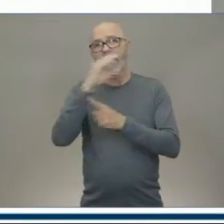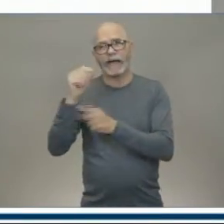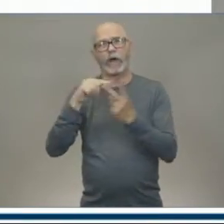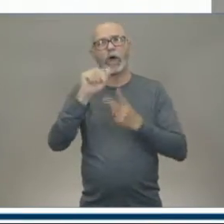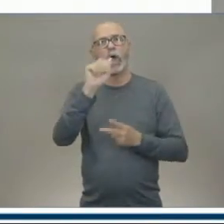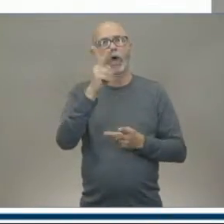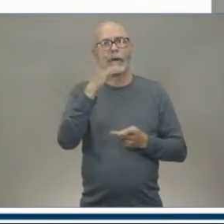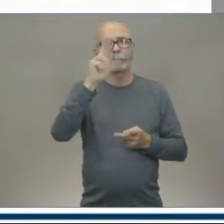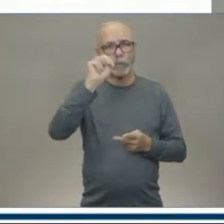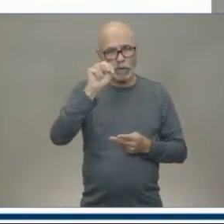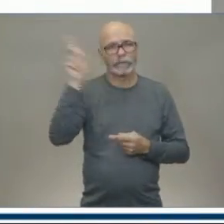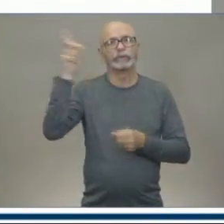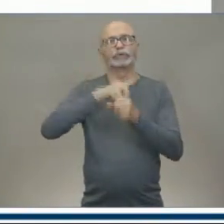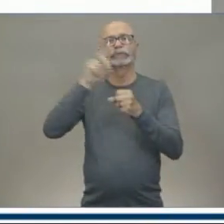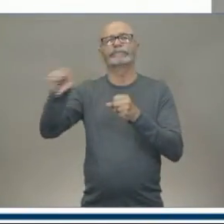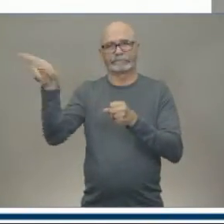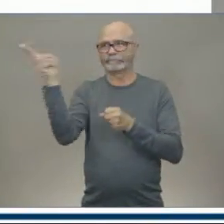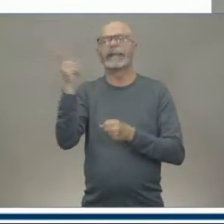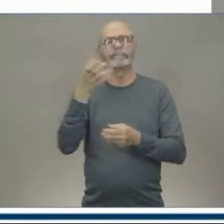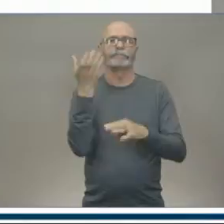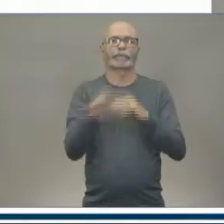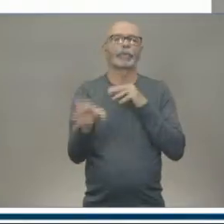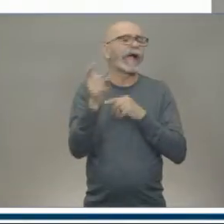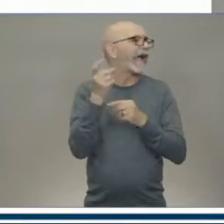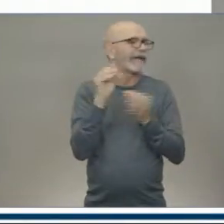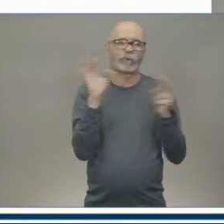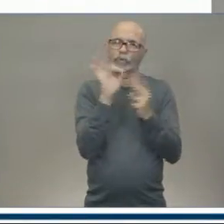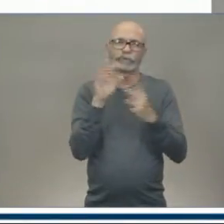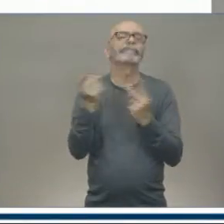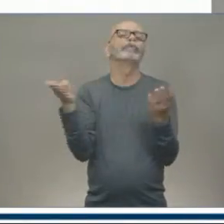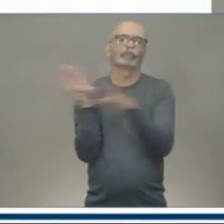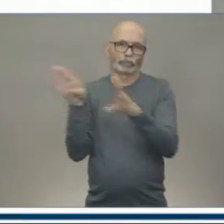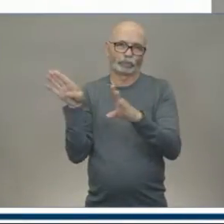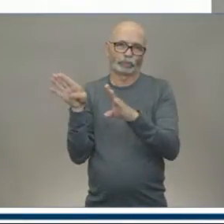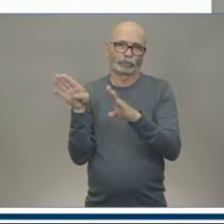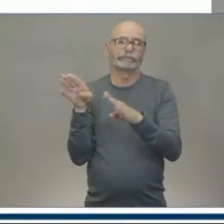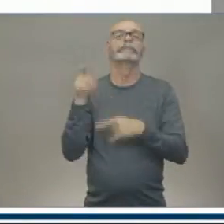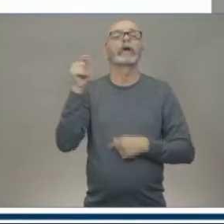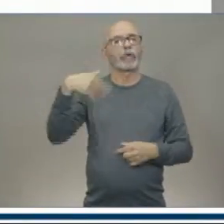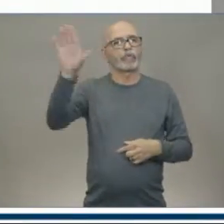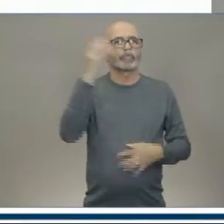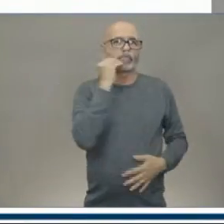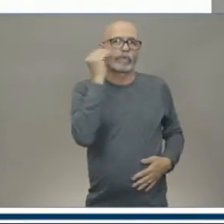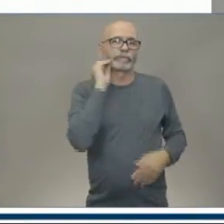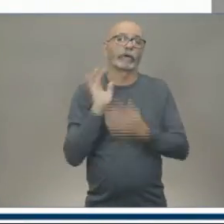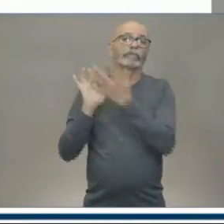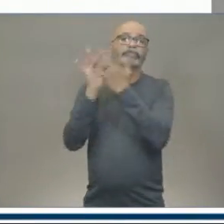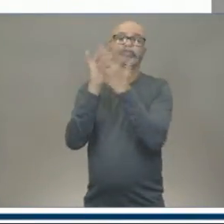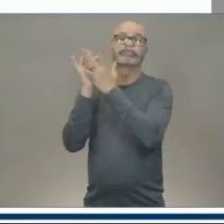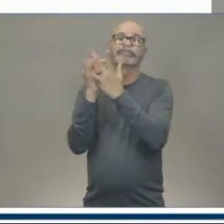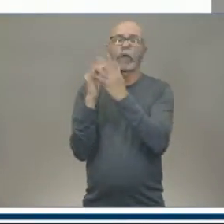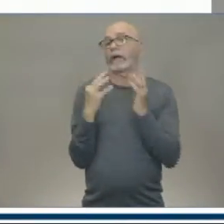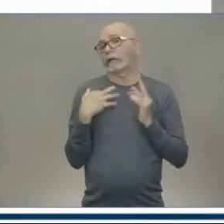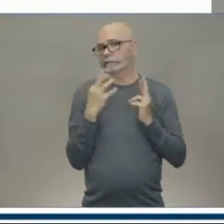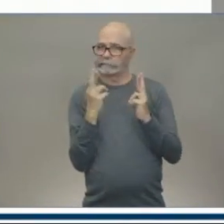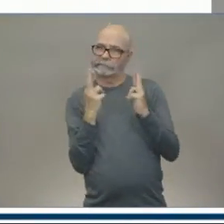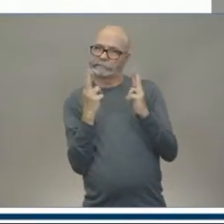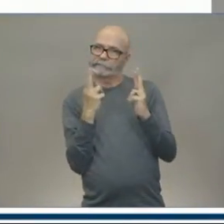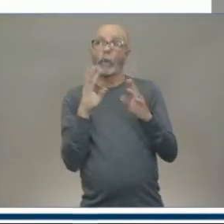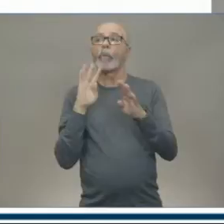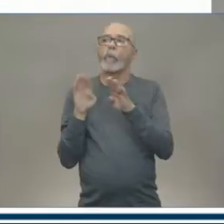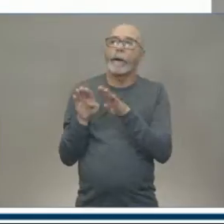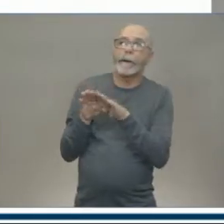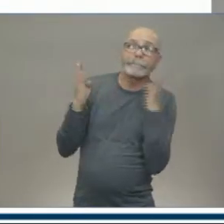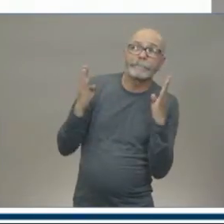can reopen on December 7th. This step reflects what is evolving in broader HRM, the significant level